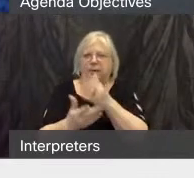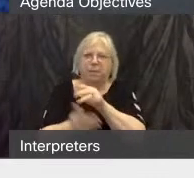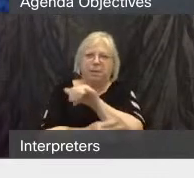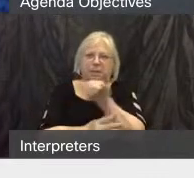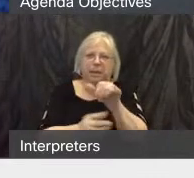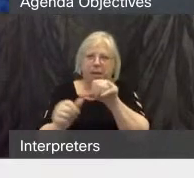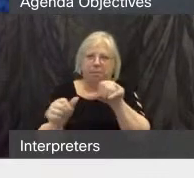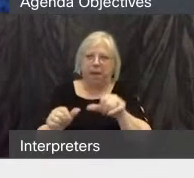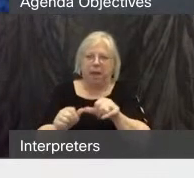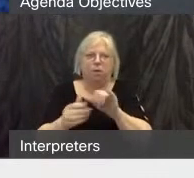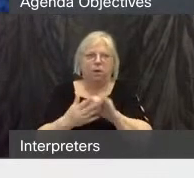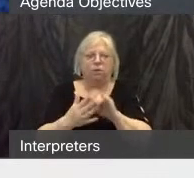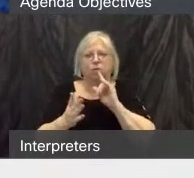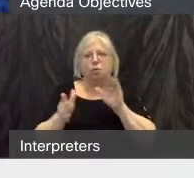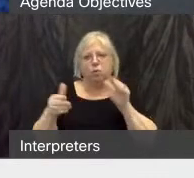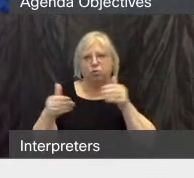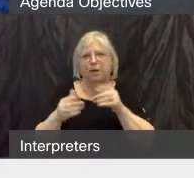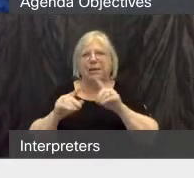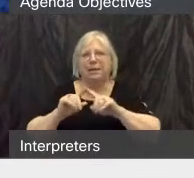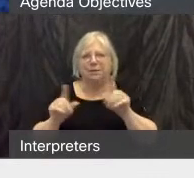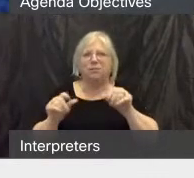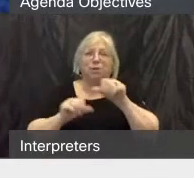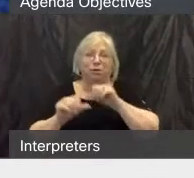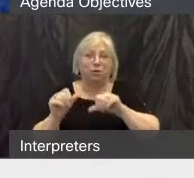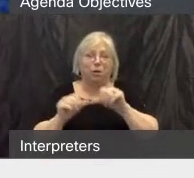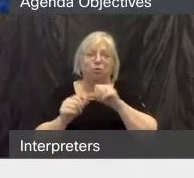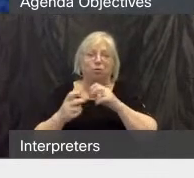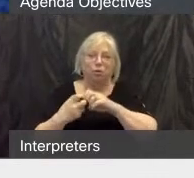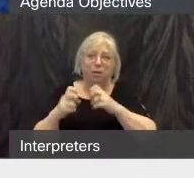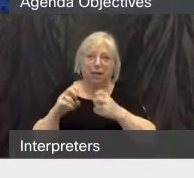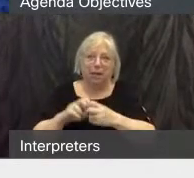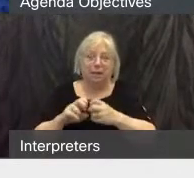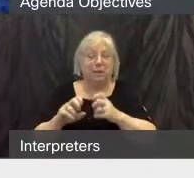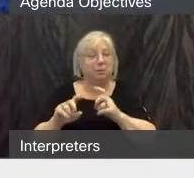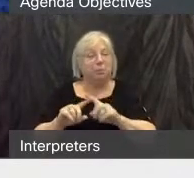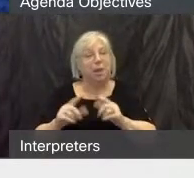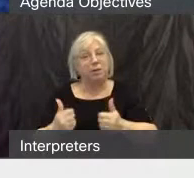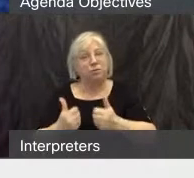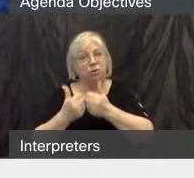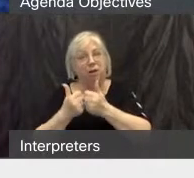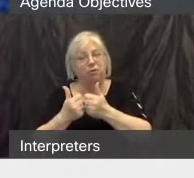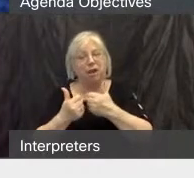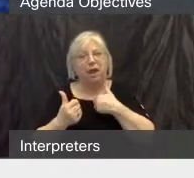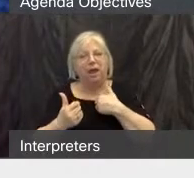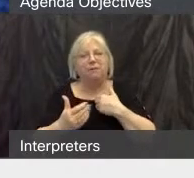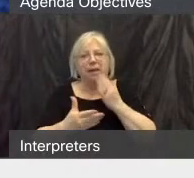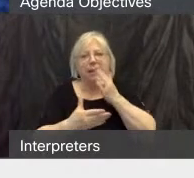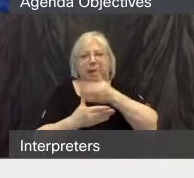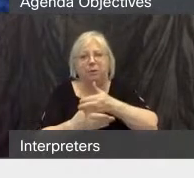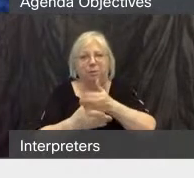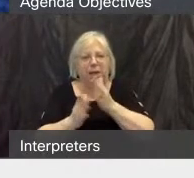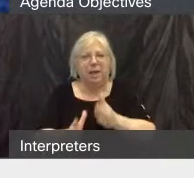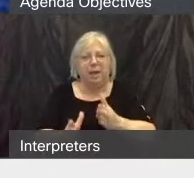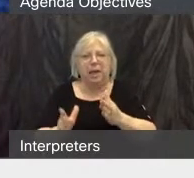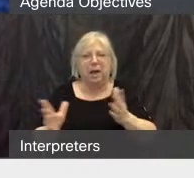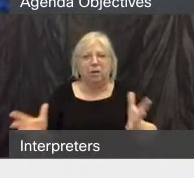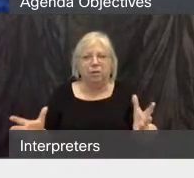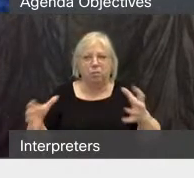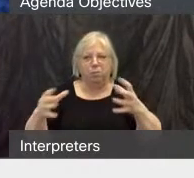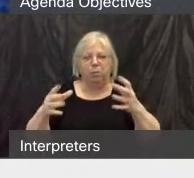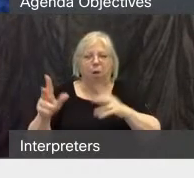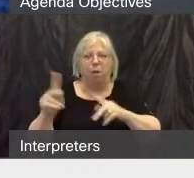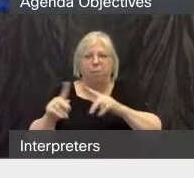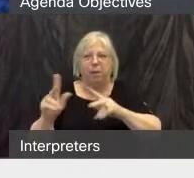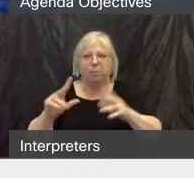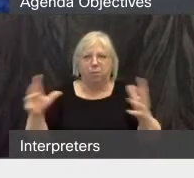address different social ills. I think the challenge is to have an intermediary to put all of us at the table, because you have